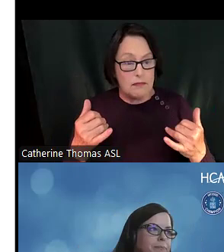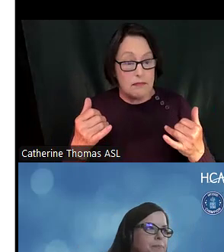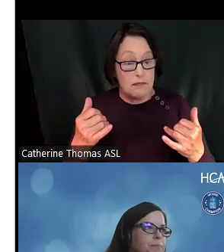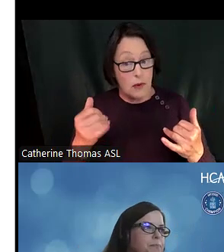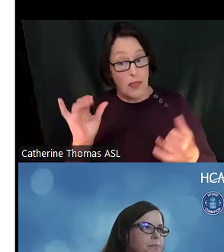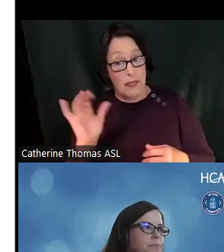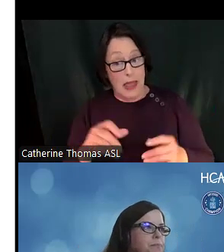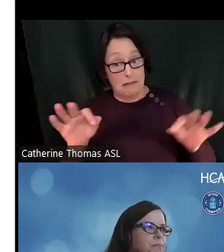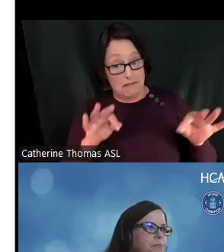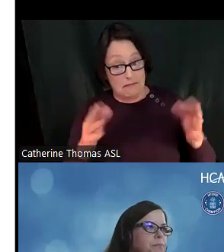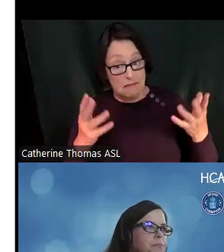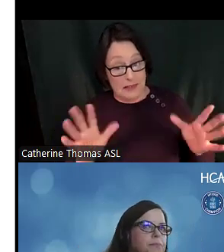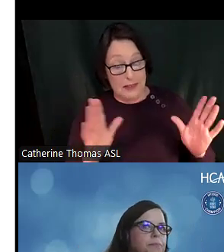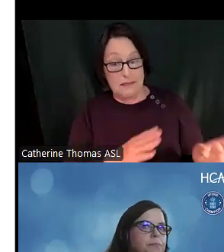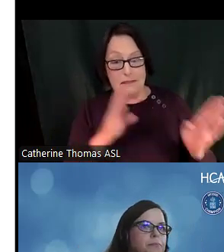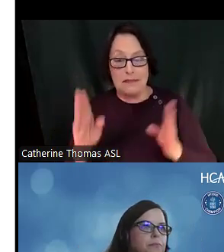Program.